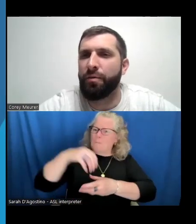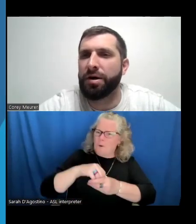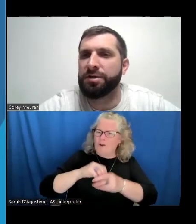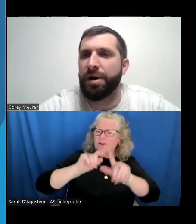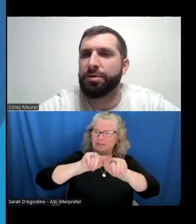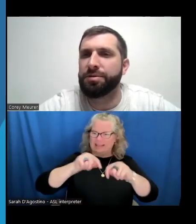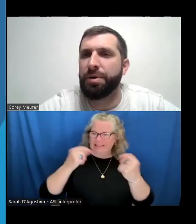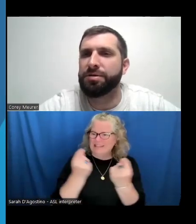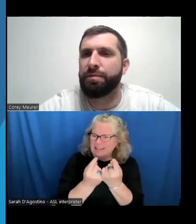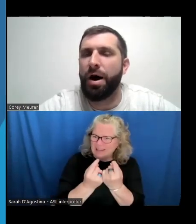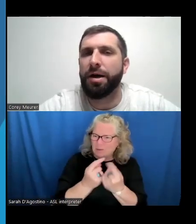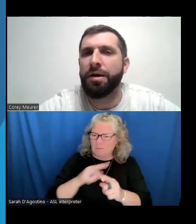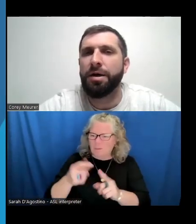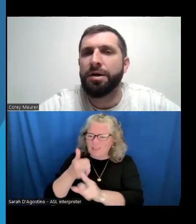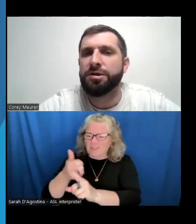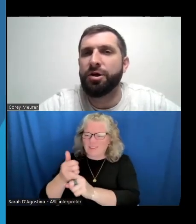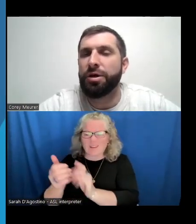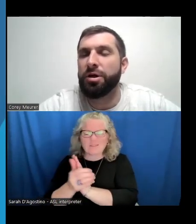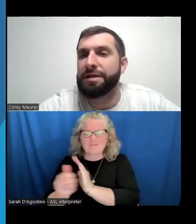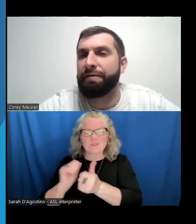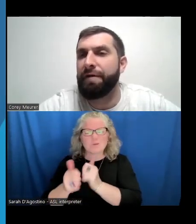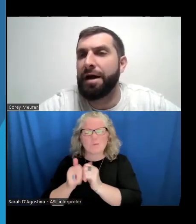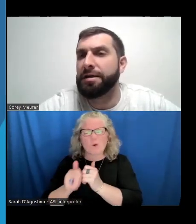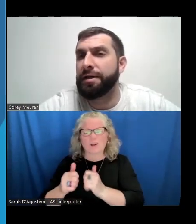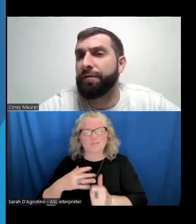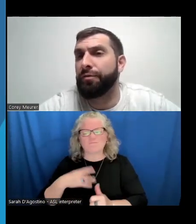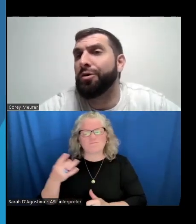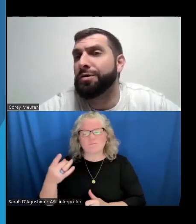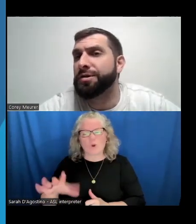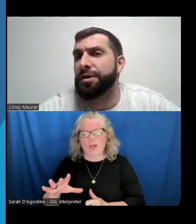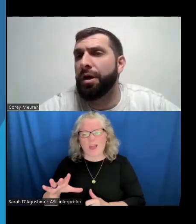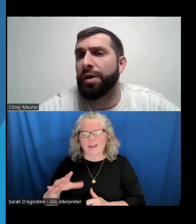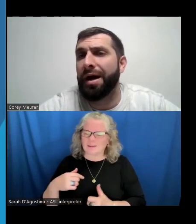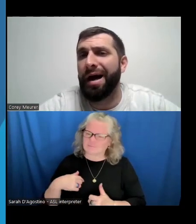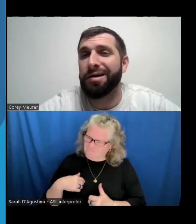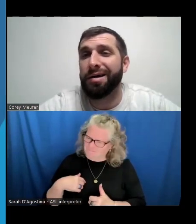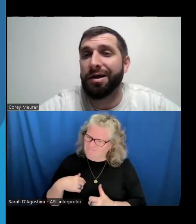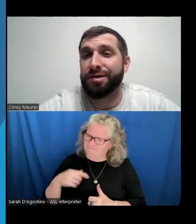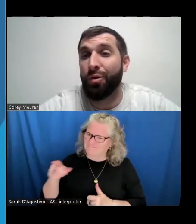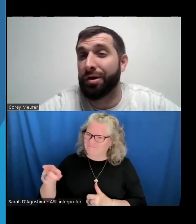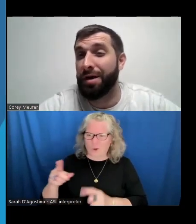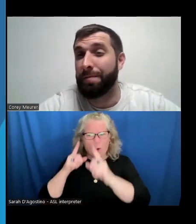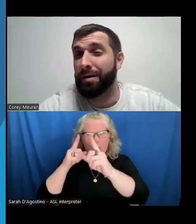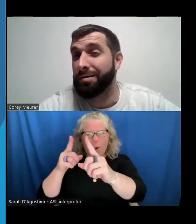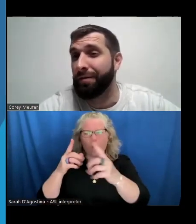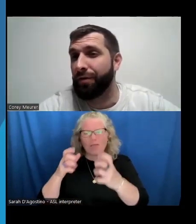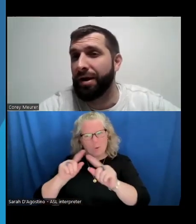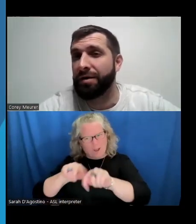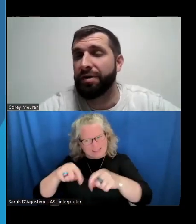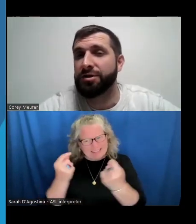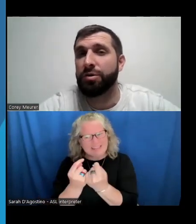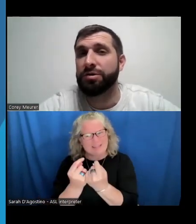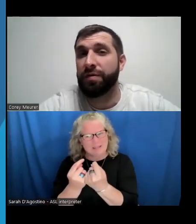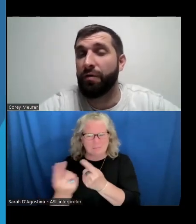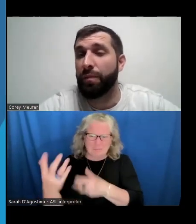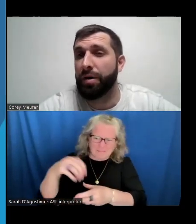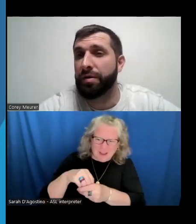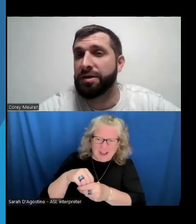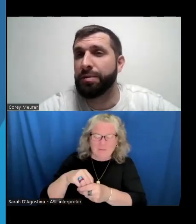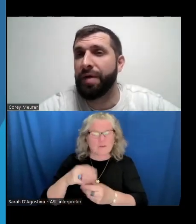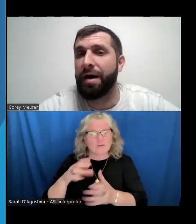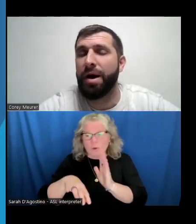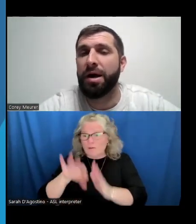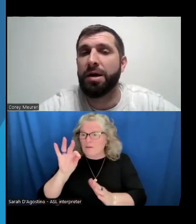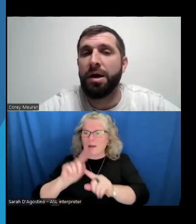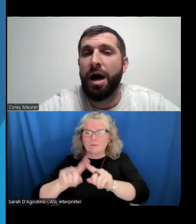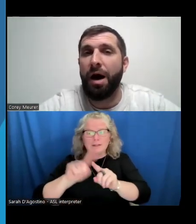aspect that they wanted to be able to build upon. So we looked at finding different roles. We had a scorekeeper for an individual, so they were a part of the